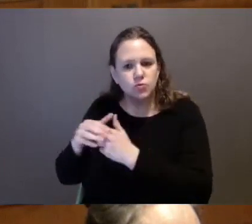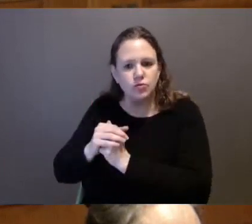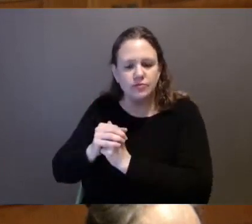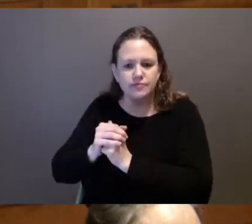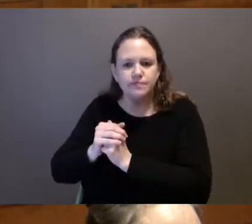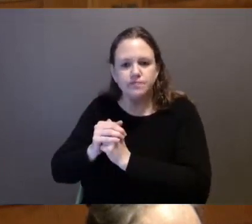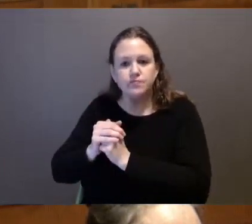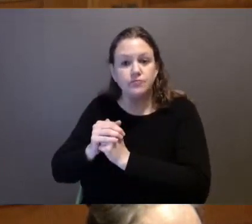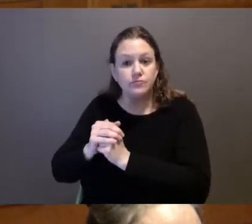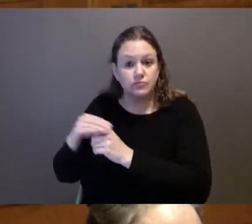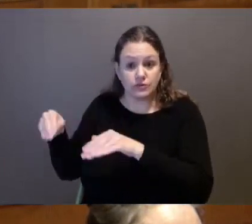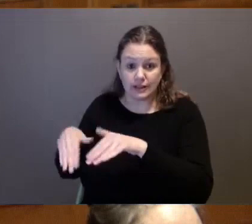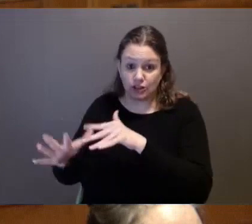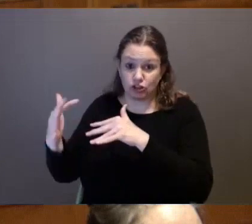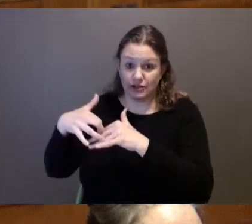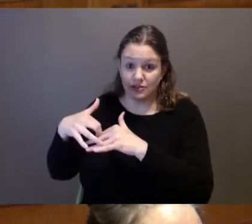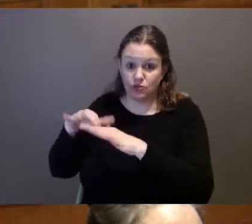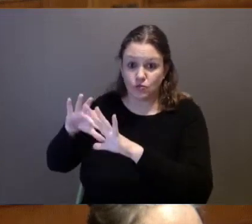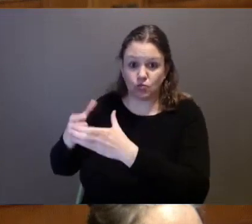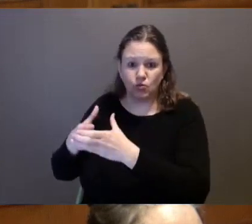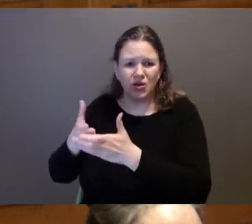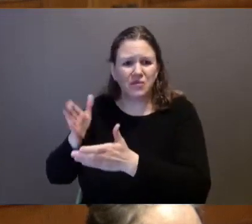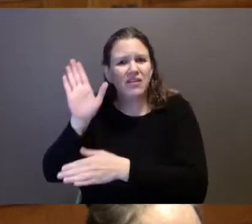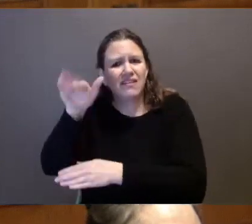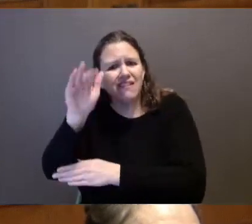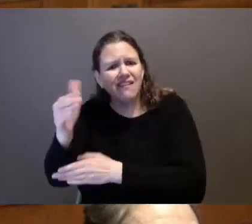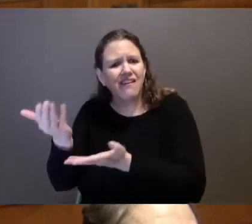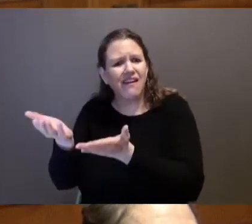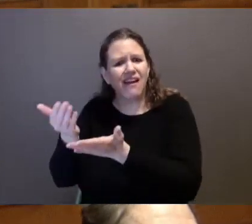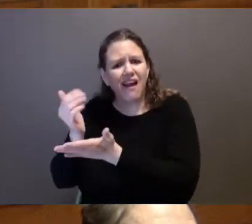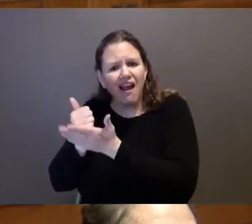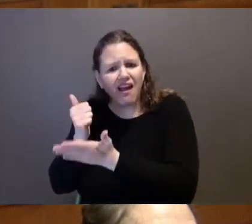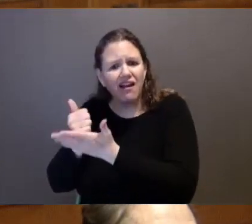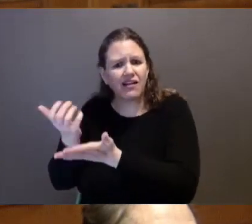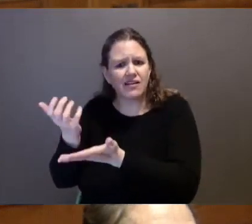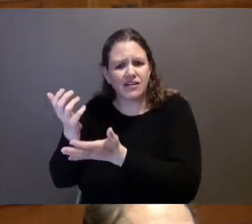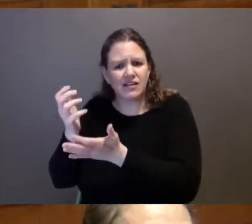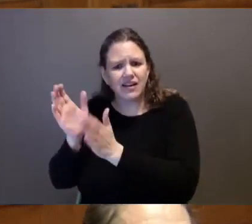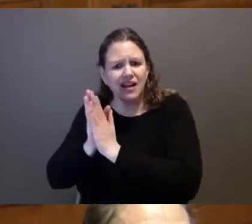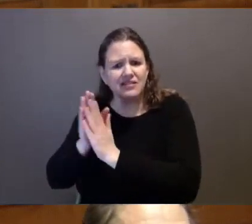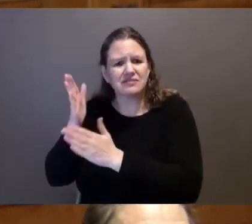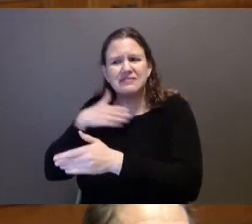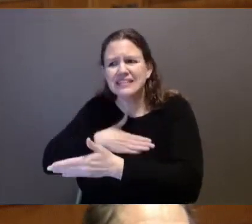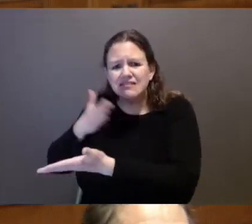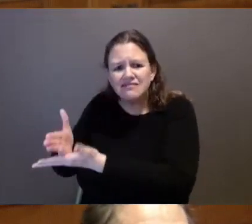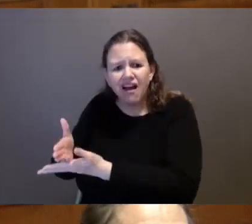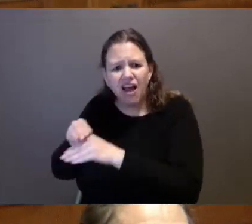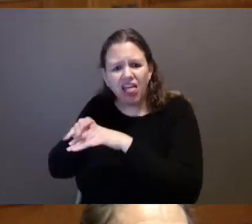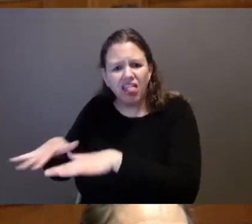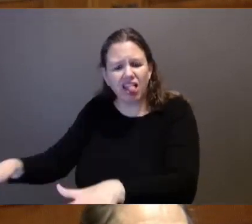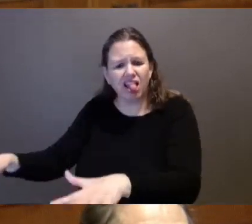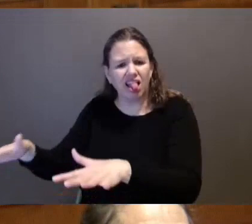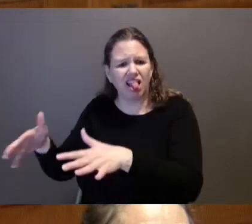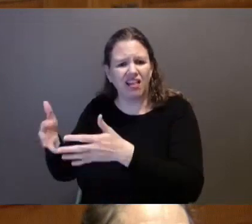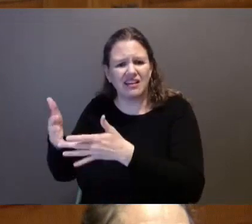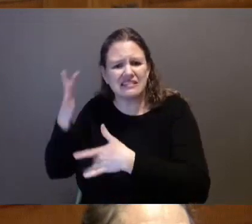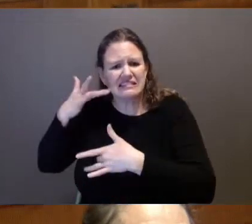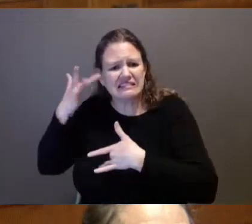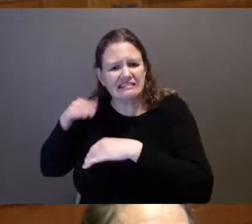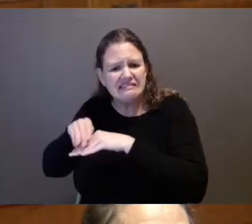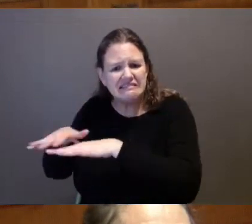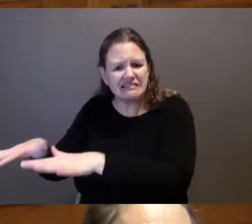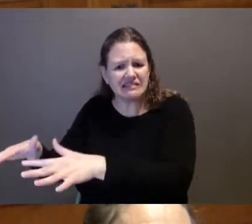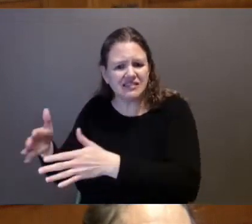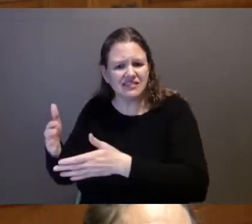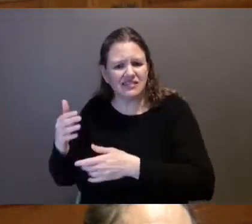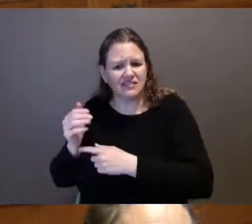River salmon migratory corridor. My question again is to the Minister of Environment. Will he do everything in his